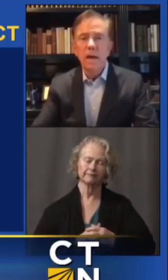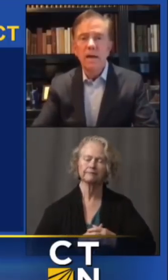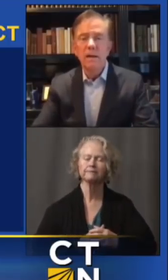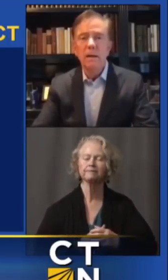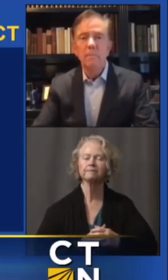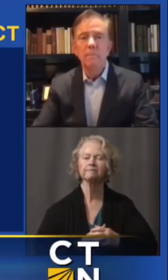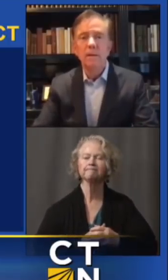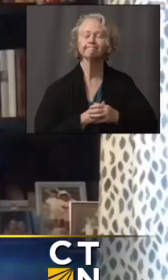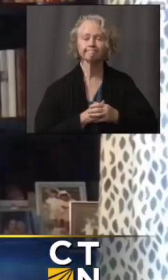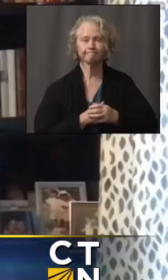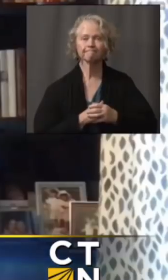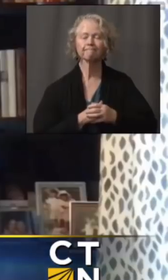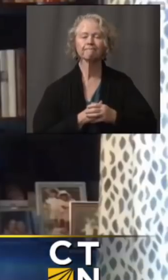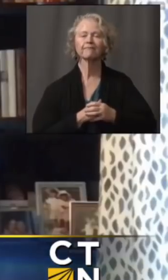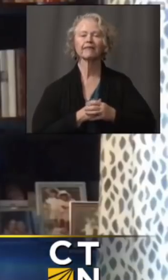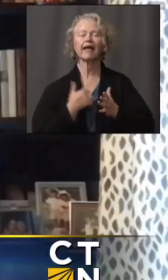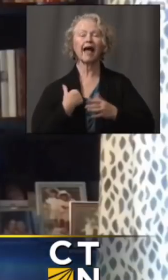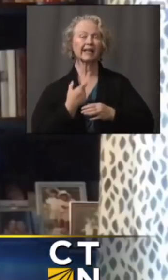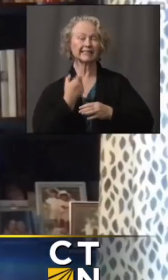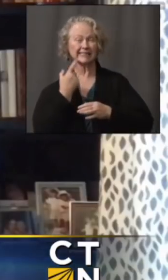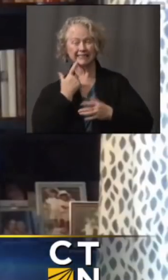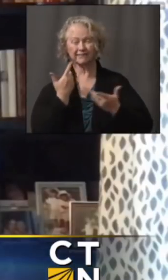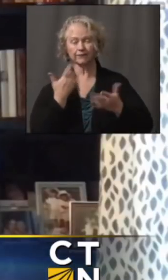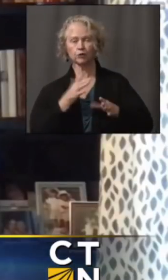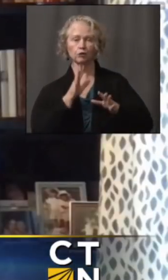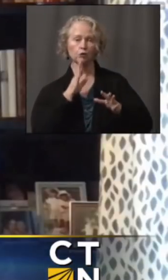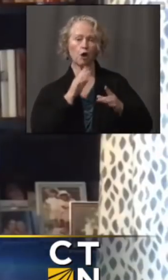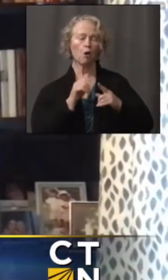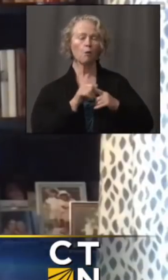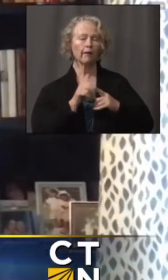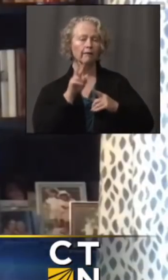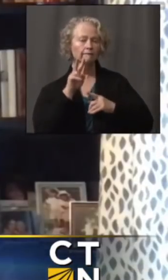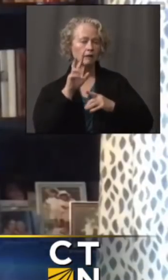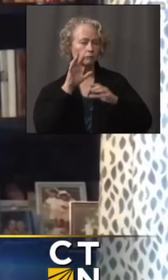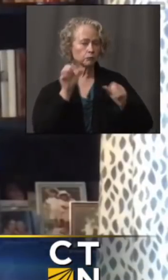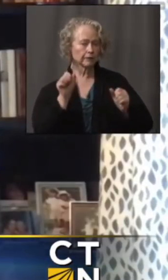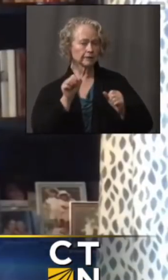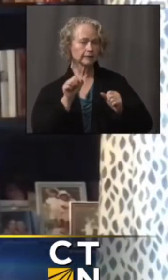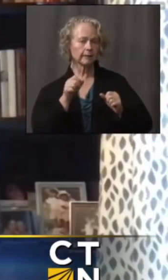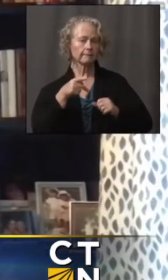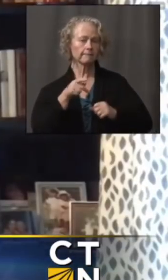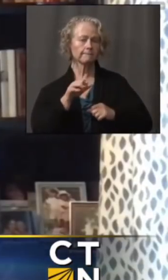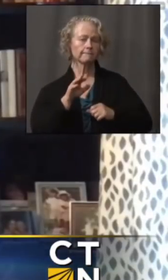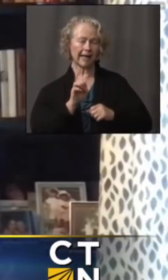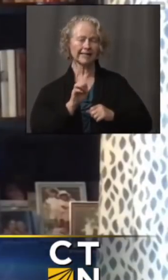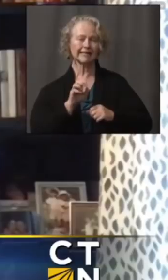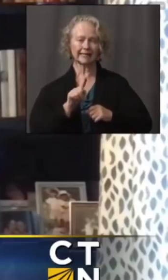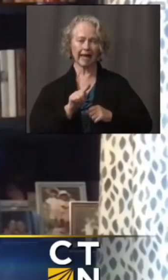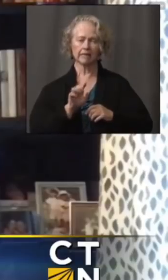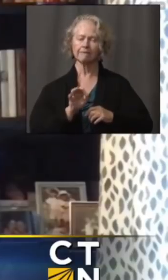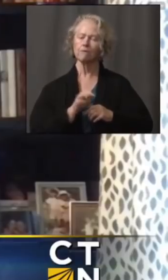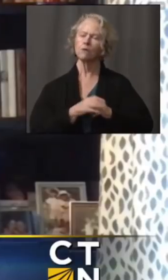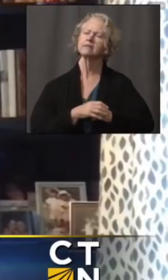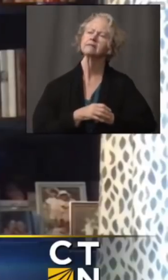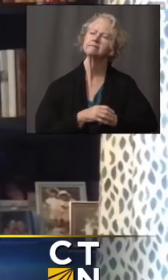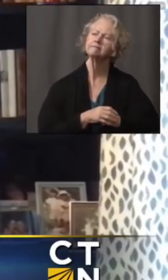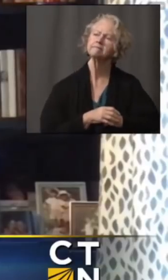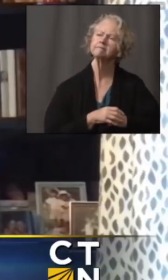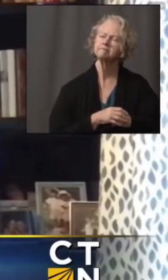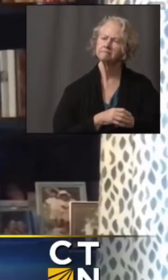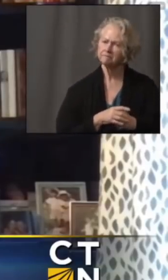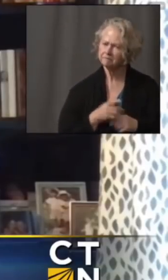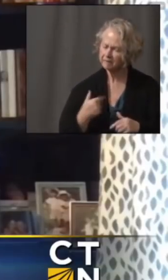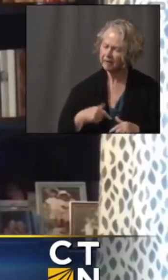With that, I just got off with the Vice President Pence's task force. It's a group we've gotten to know each better,